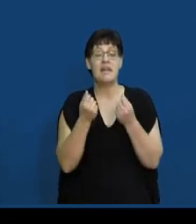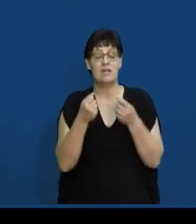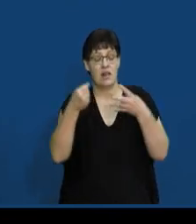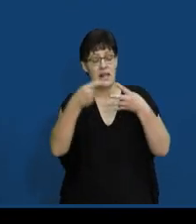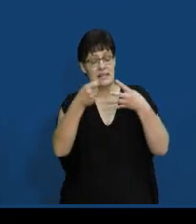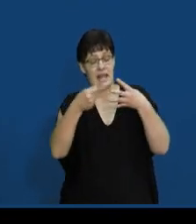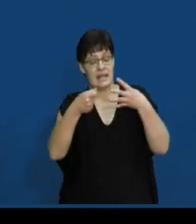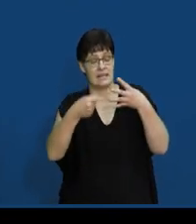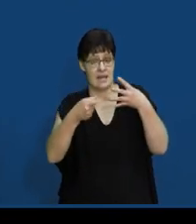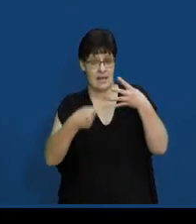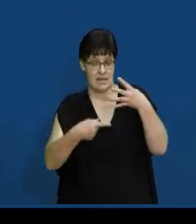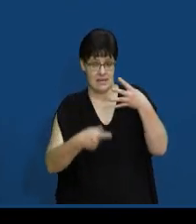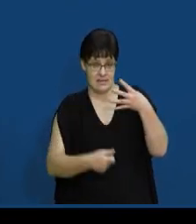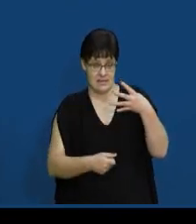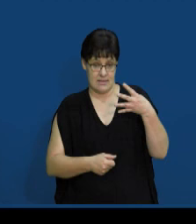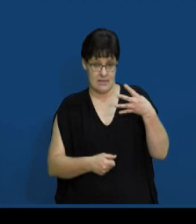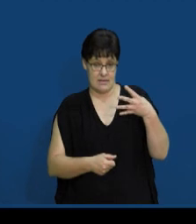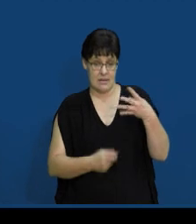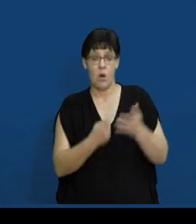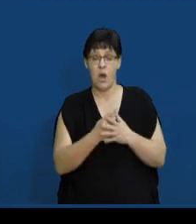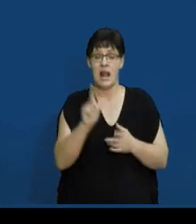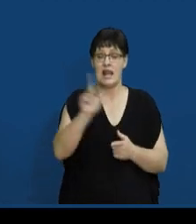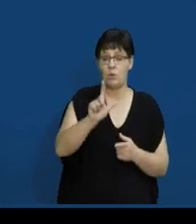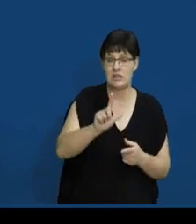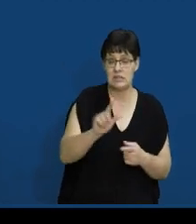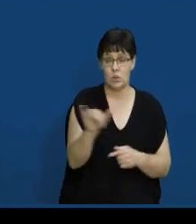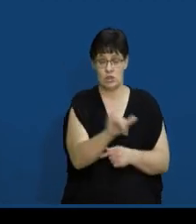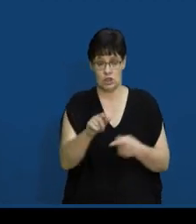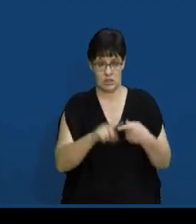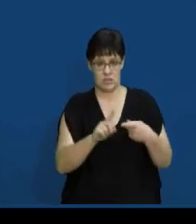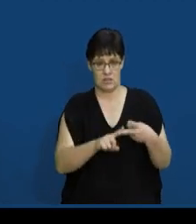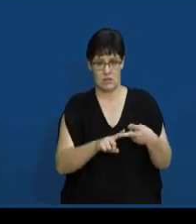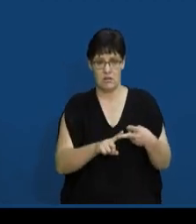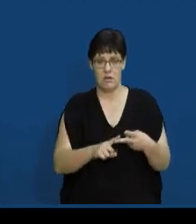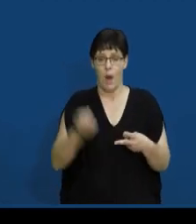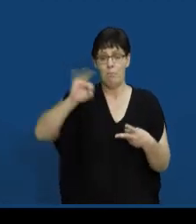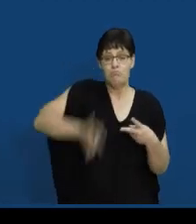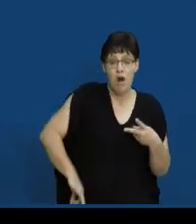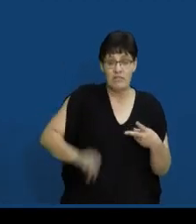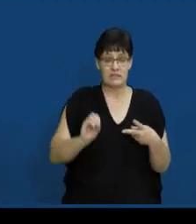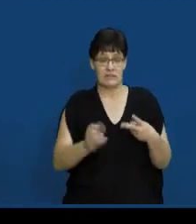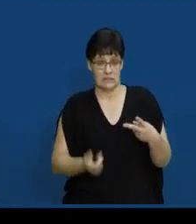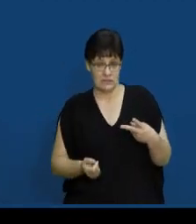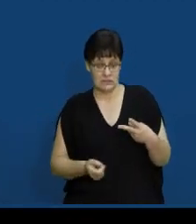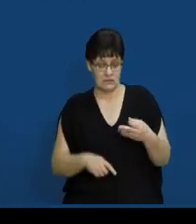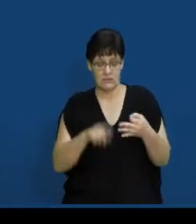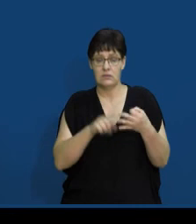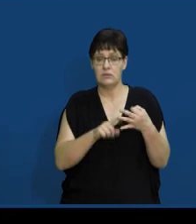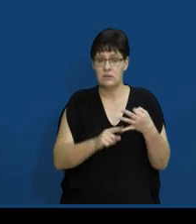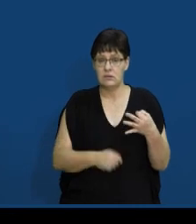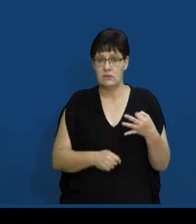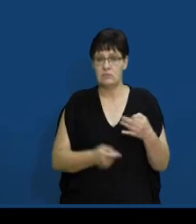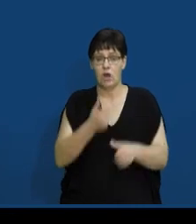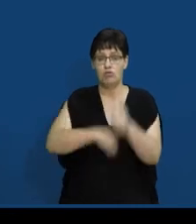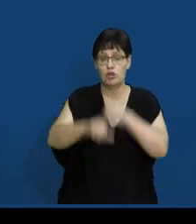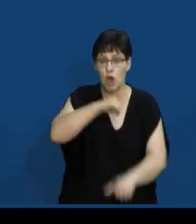indicators. Remember which ones are liquidity. Remember which ones deal with profitability. Remember which ones deal with